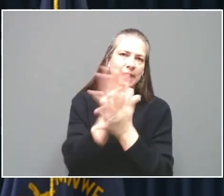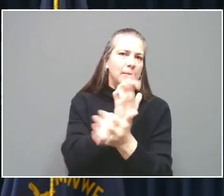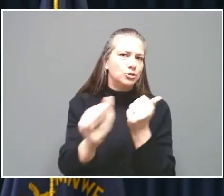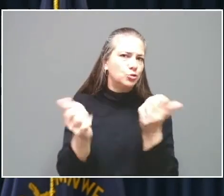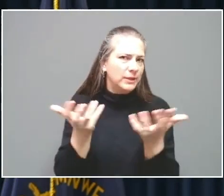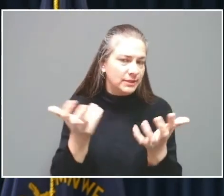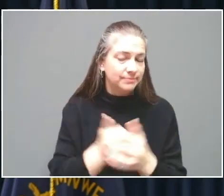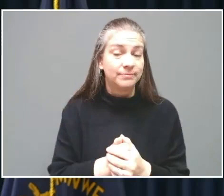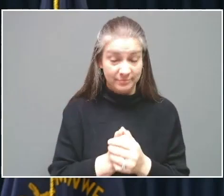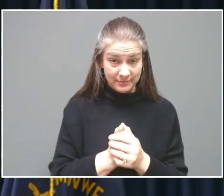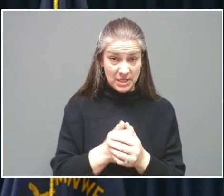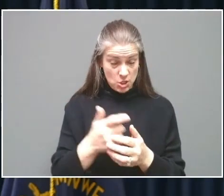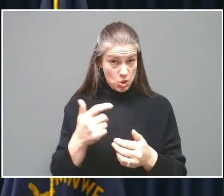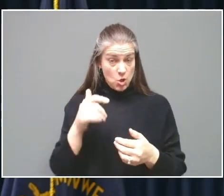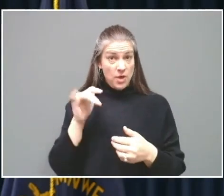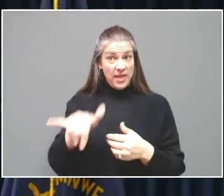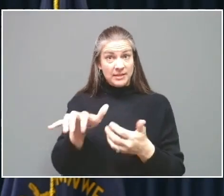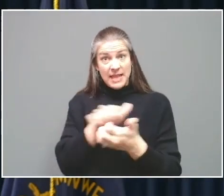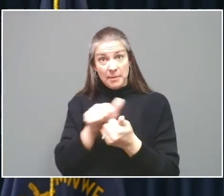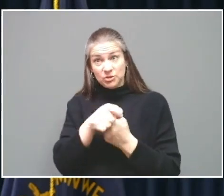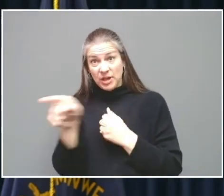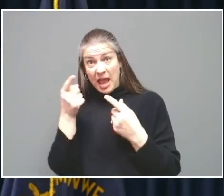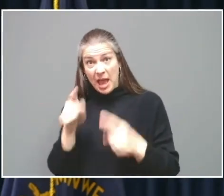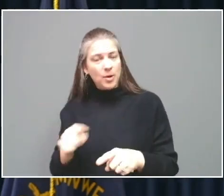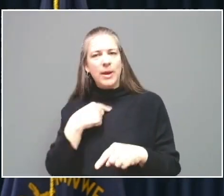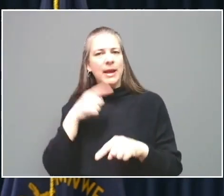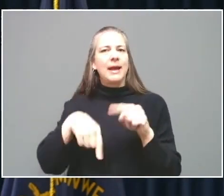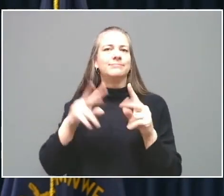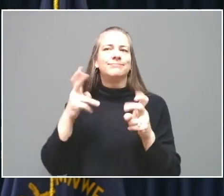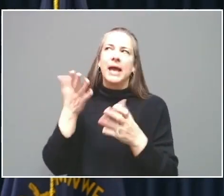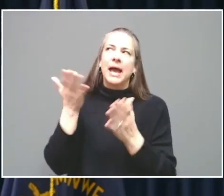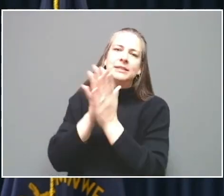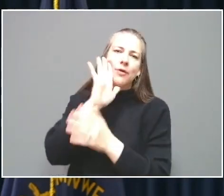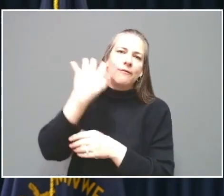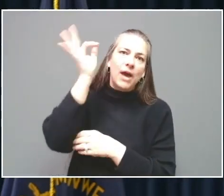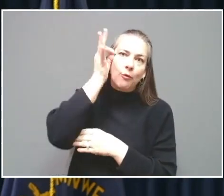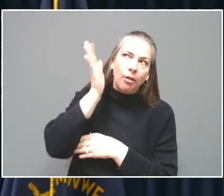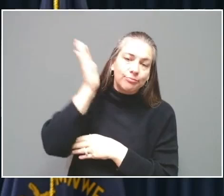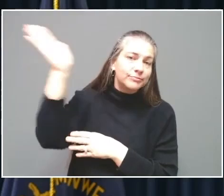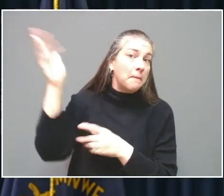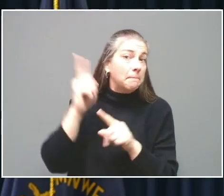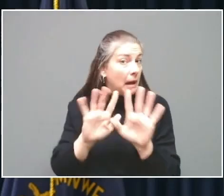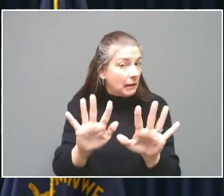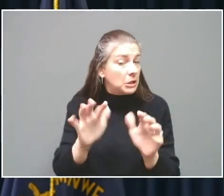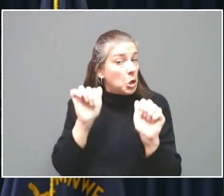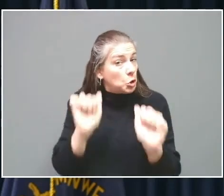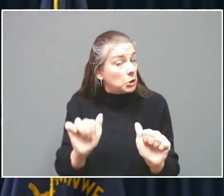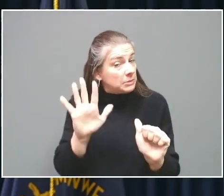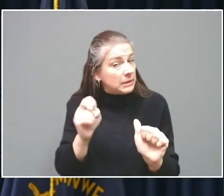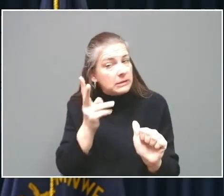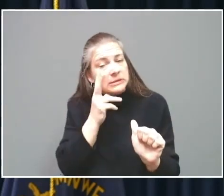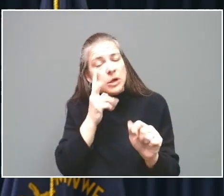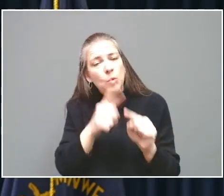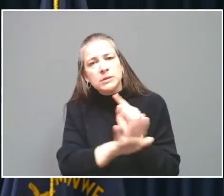met the level of damage necessary for a federal declaration, that could change as damage assessments continue to come in.